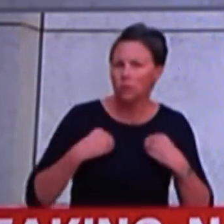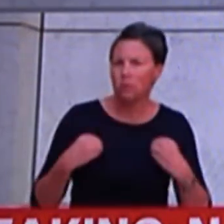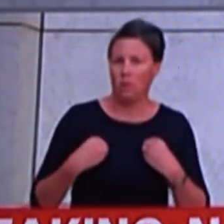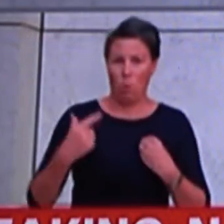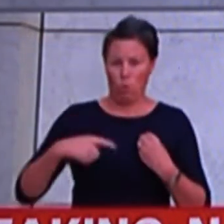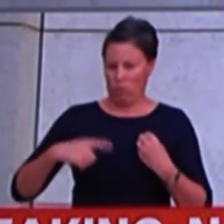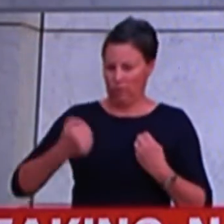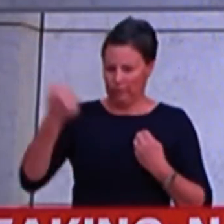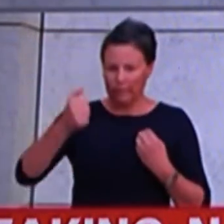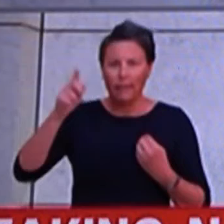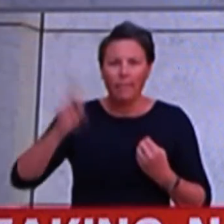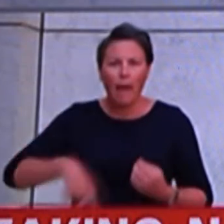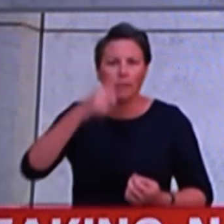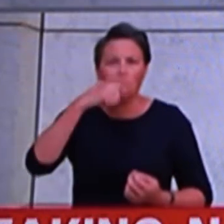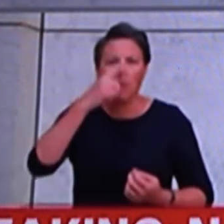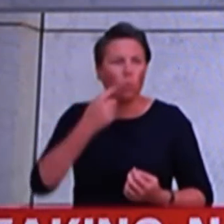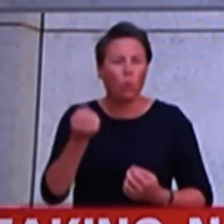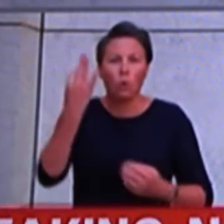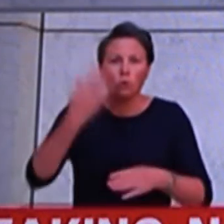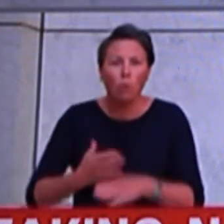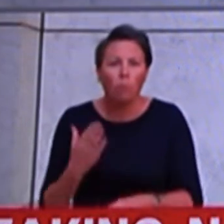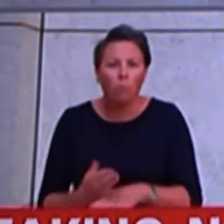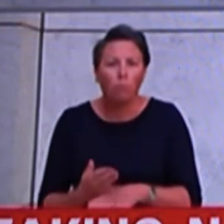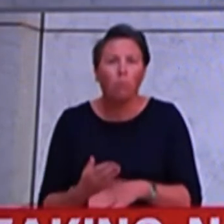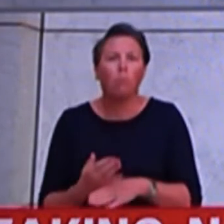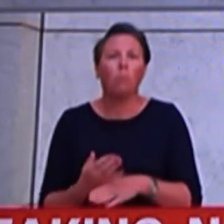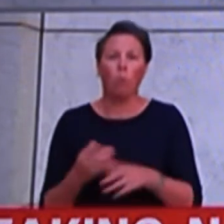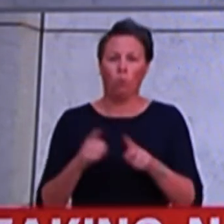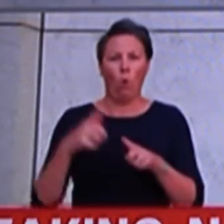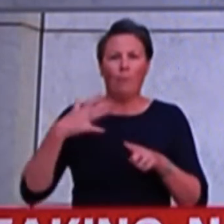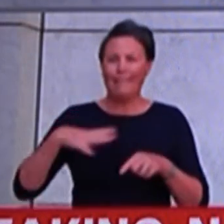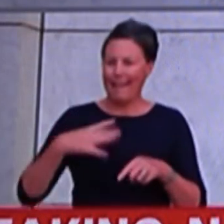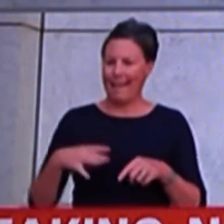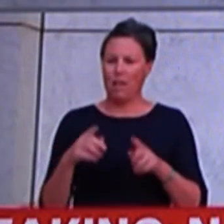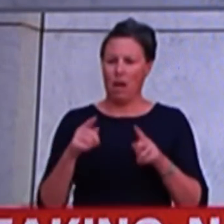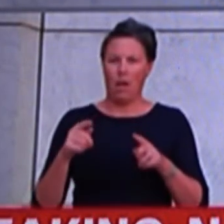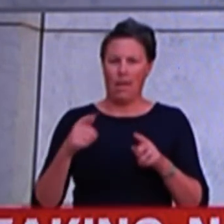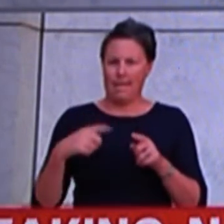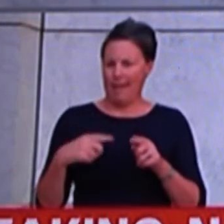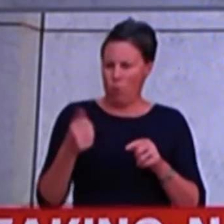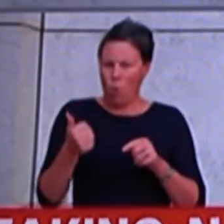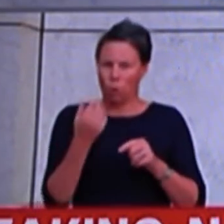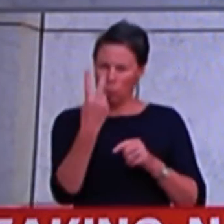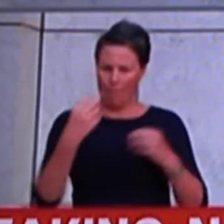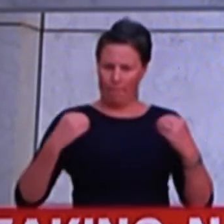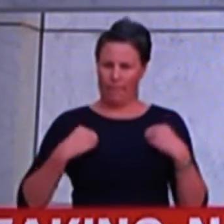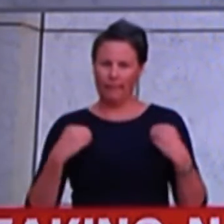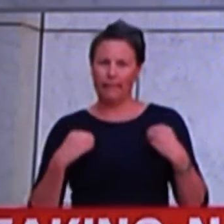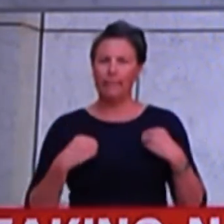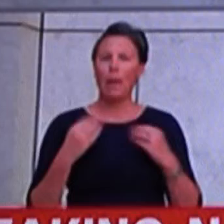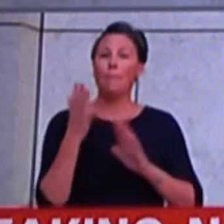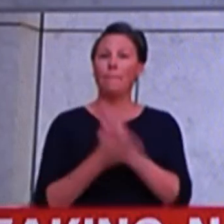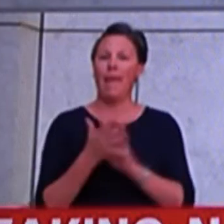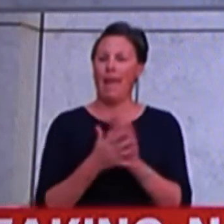which we've always been very concerned about. It's important that the competition regulator also, particularly as we're coming out